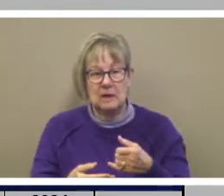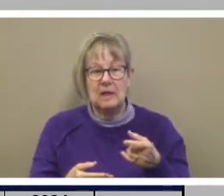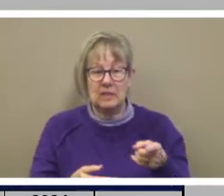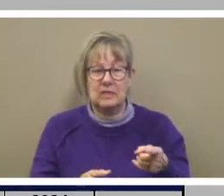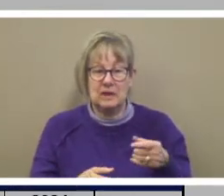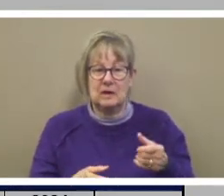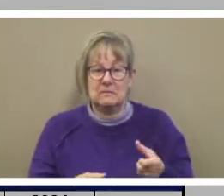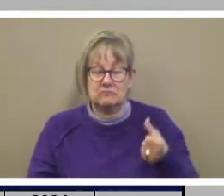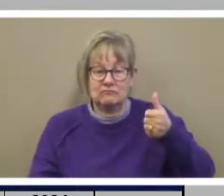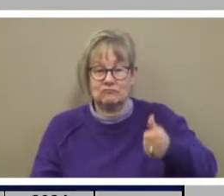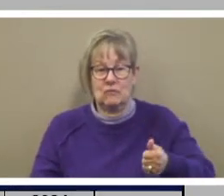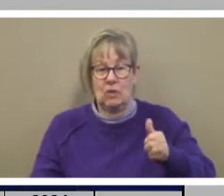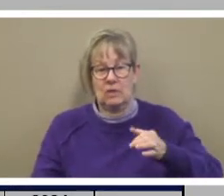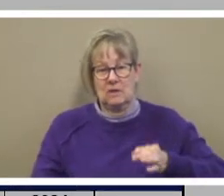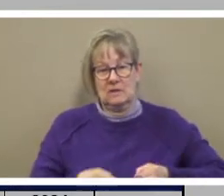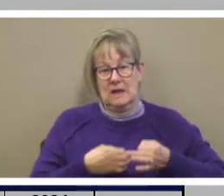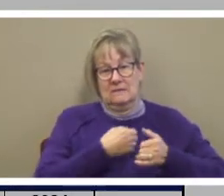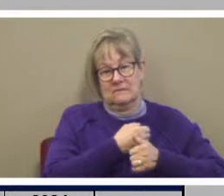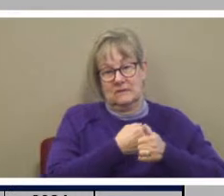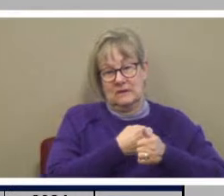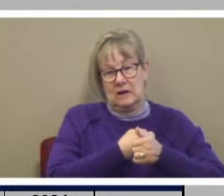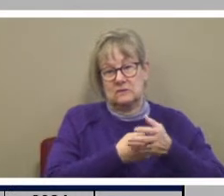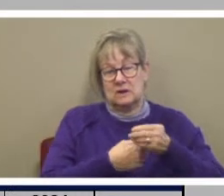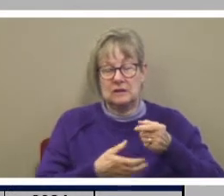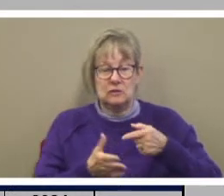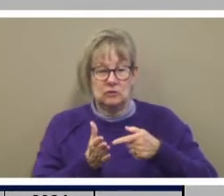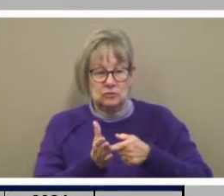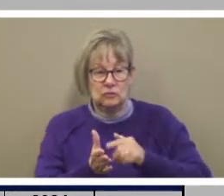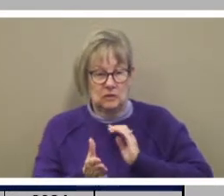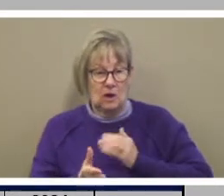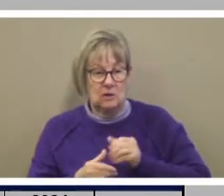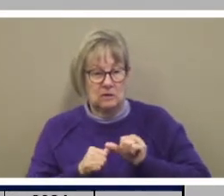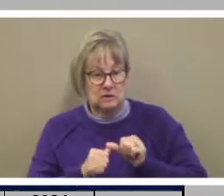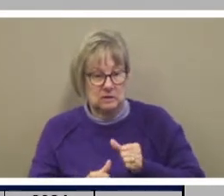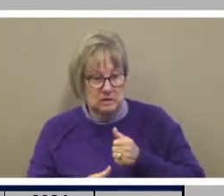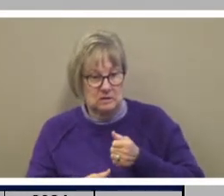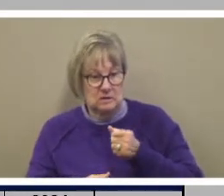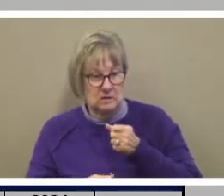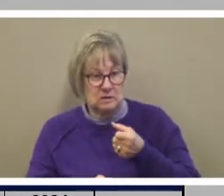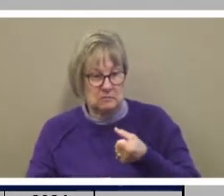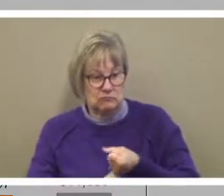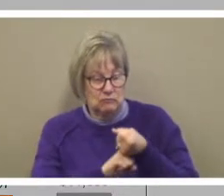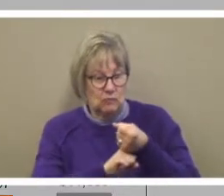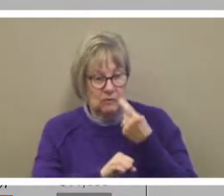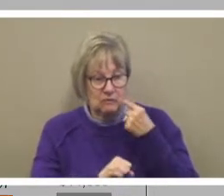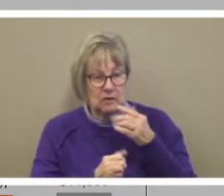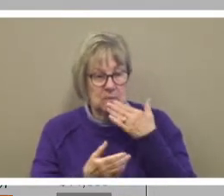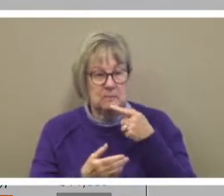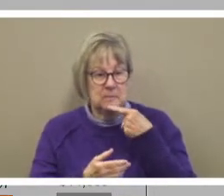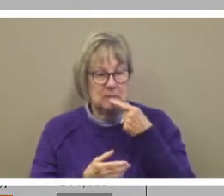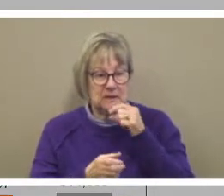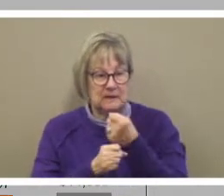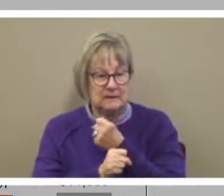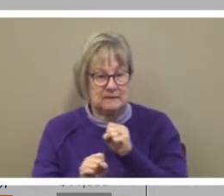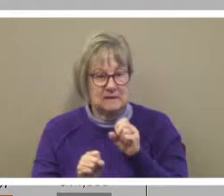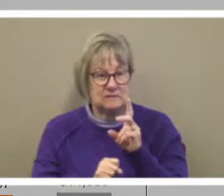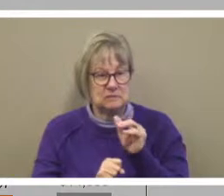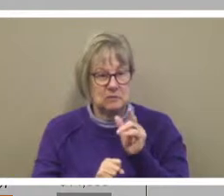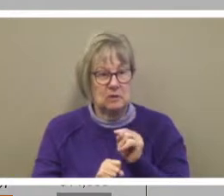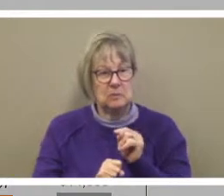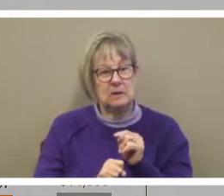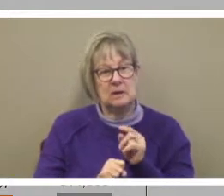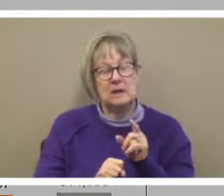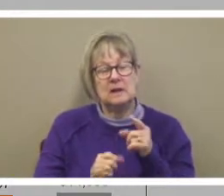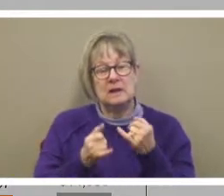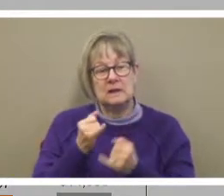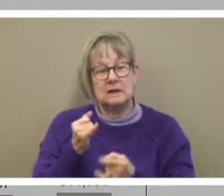this just shows the investment and continued commitment to our public safety departments. The last item you'll see